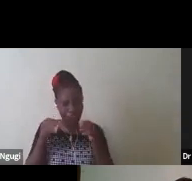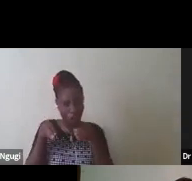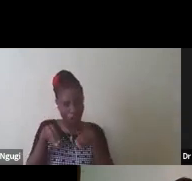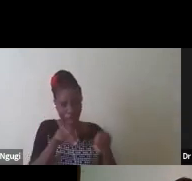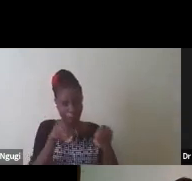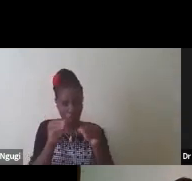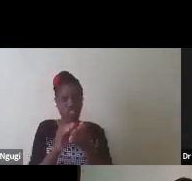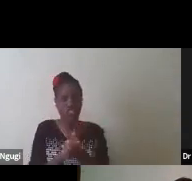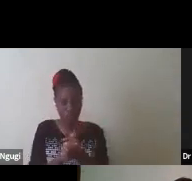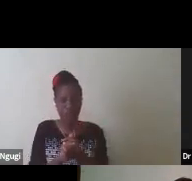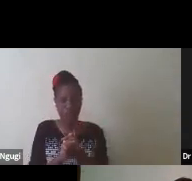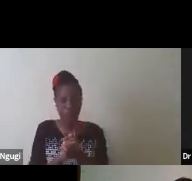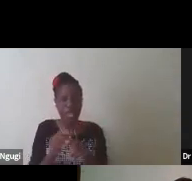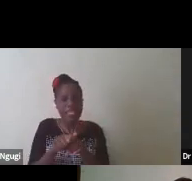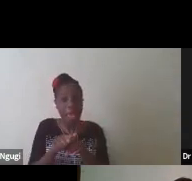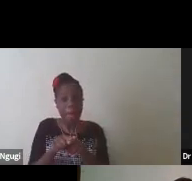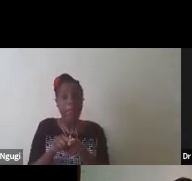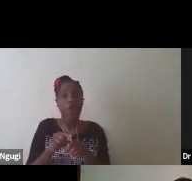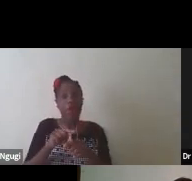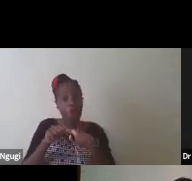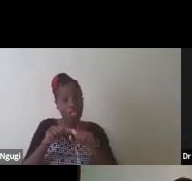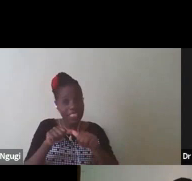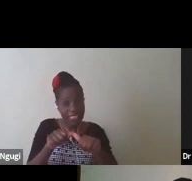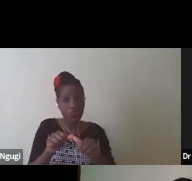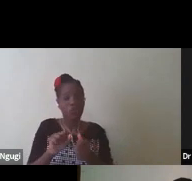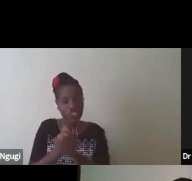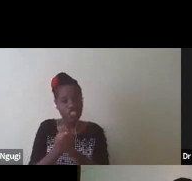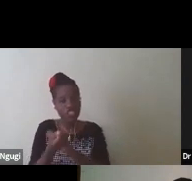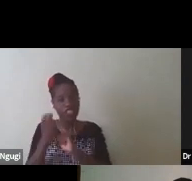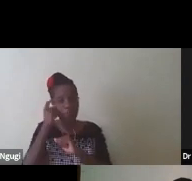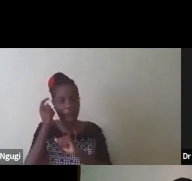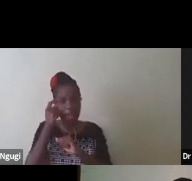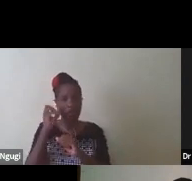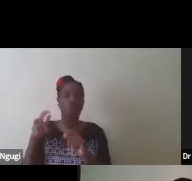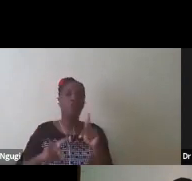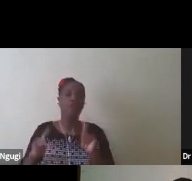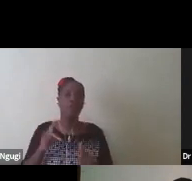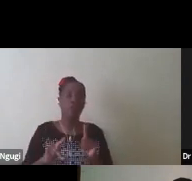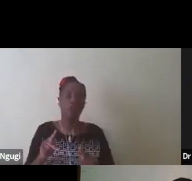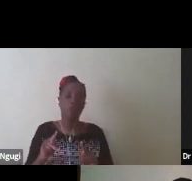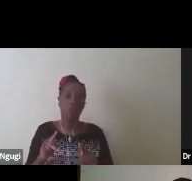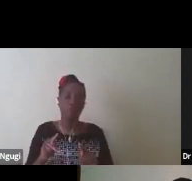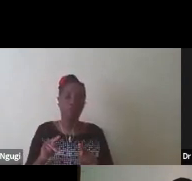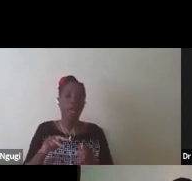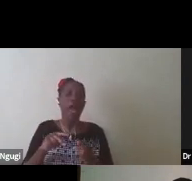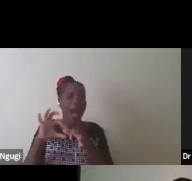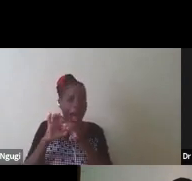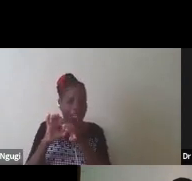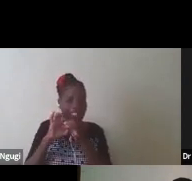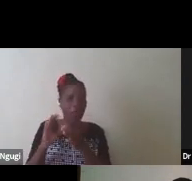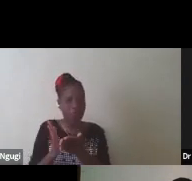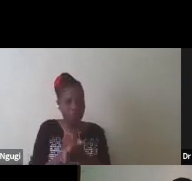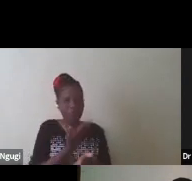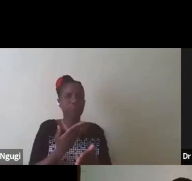we still put a lot of effort in trying to change the people's mind, so that we can do away with the culture, the stigma,